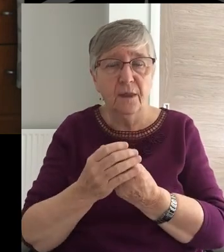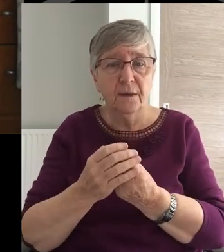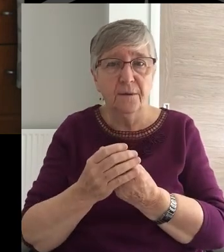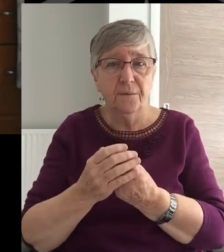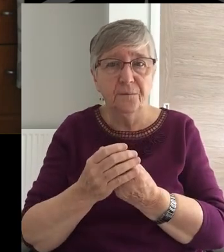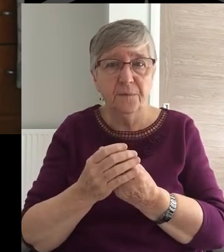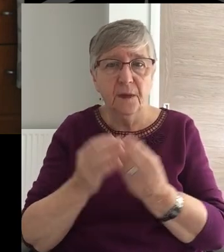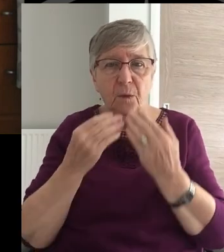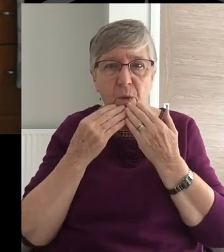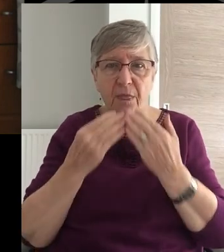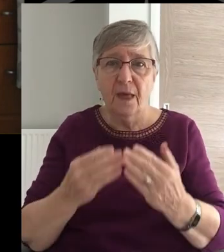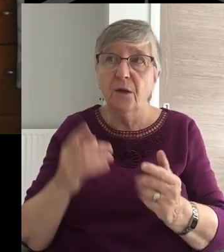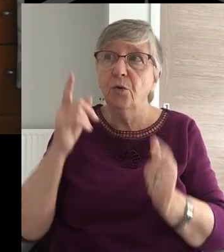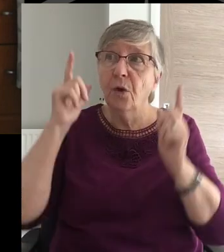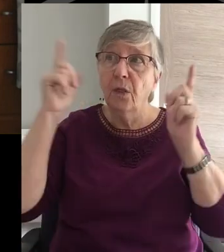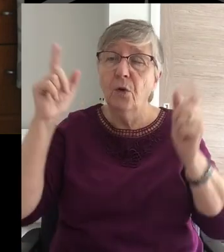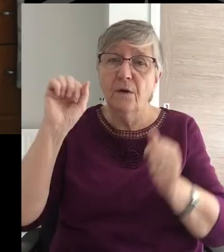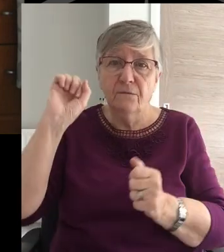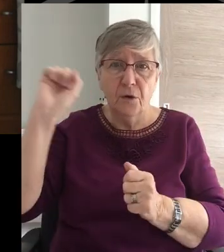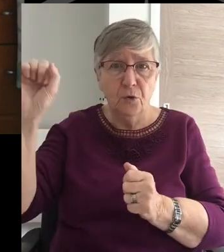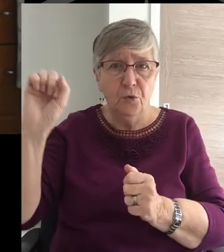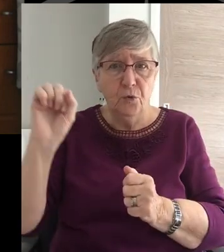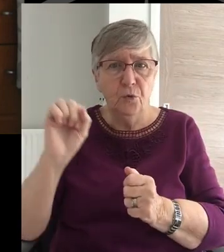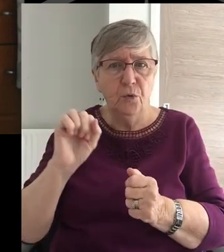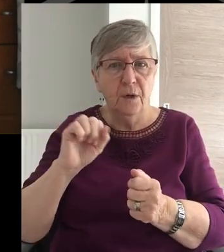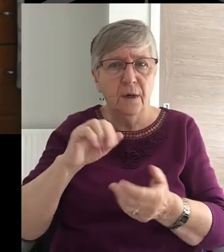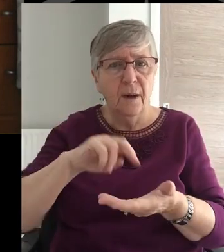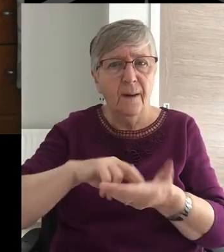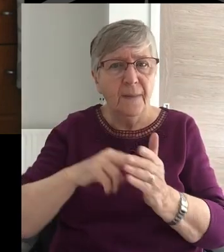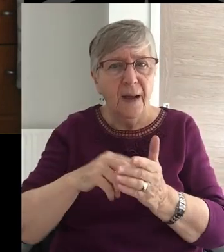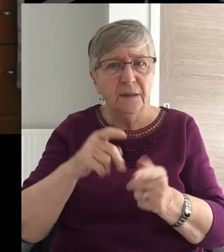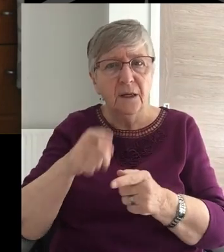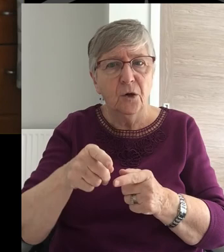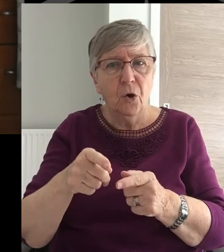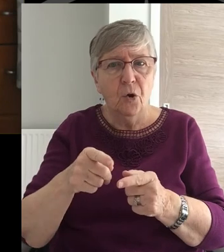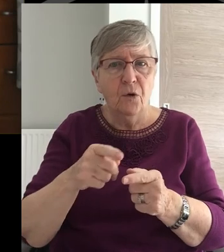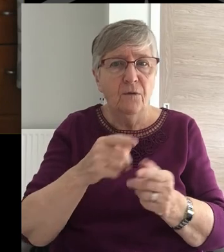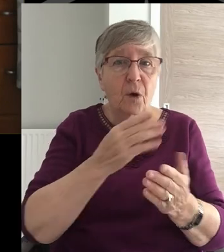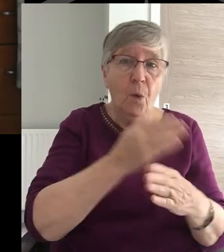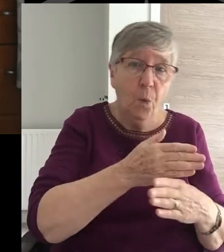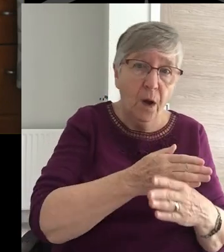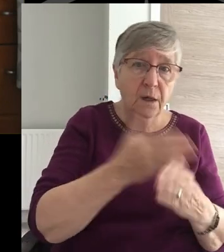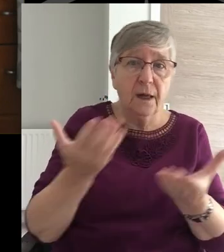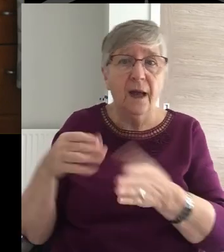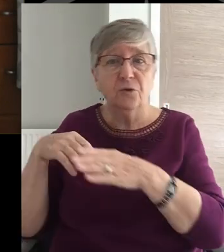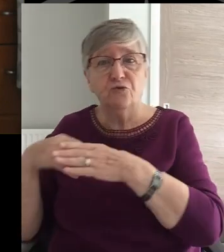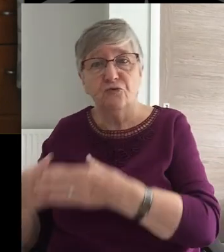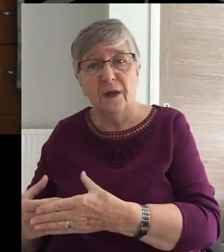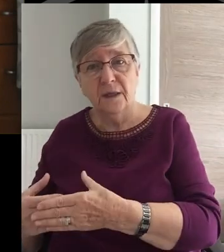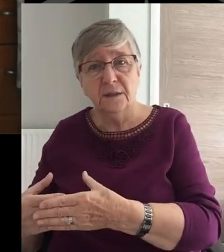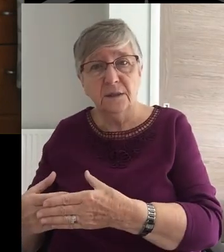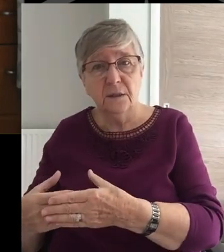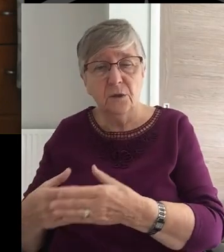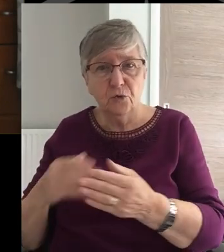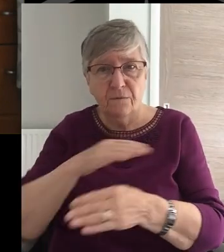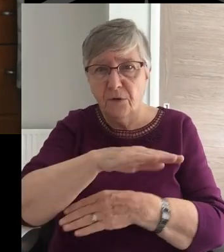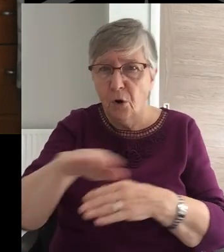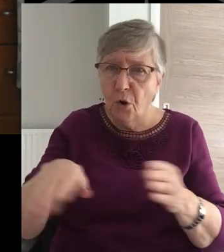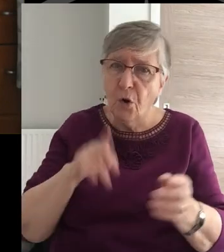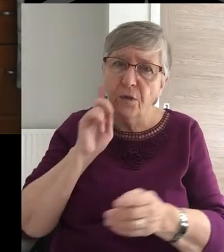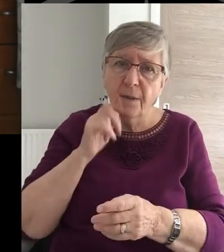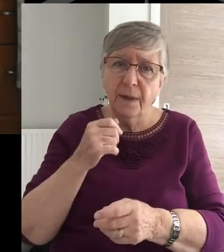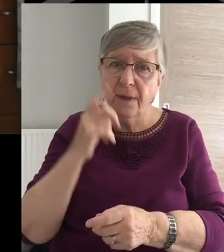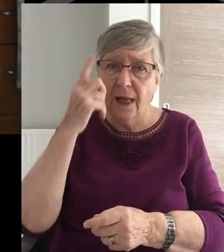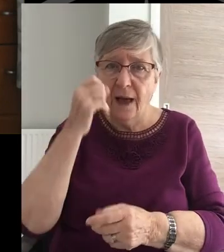We thank you, Lord, for your pattern of work and rest, of doing and not doing. So for all those who have had the chance to have a